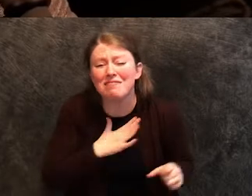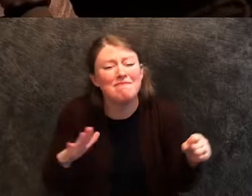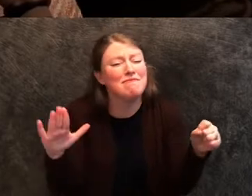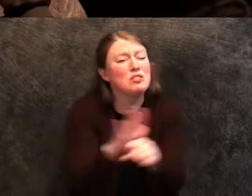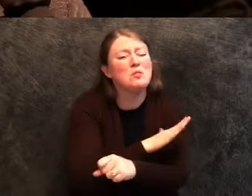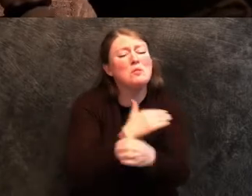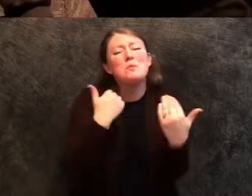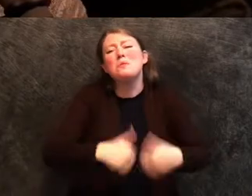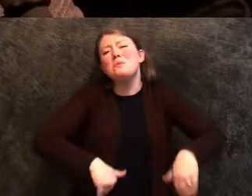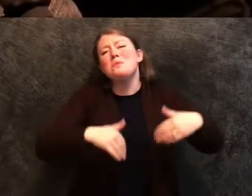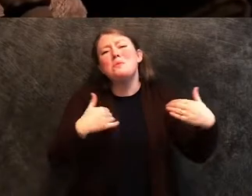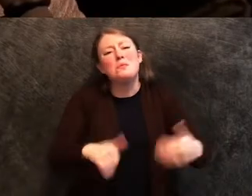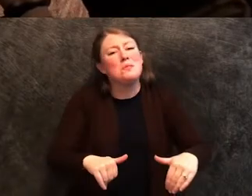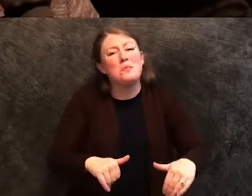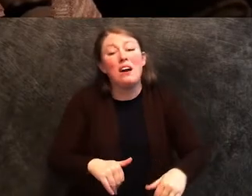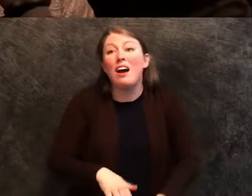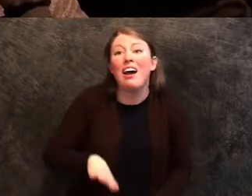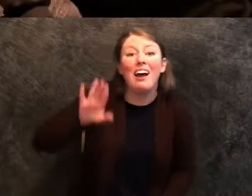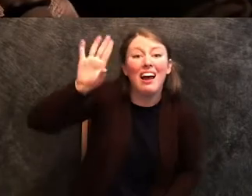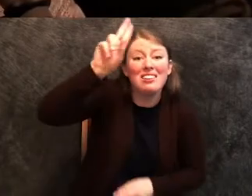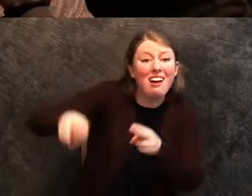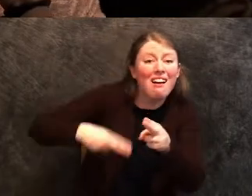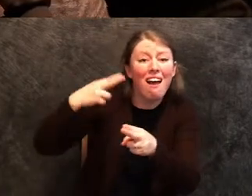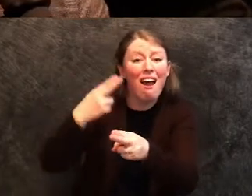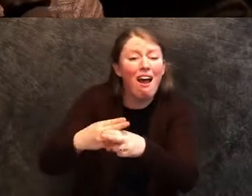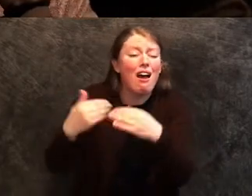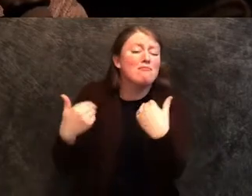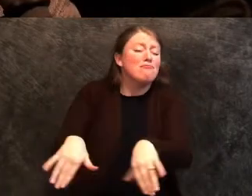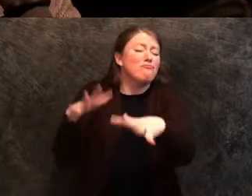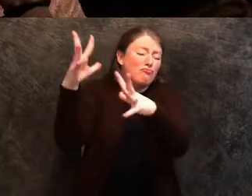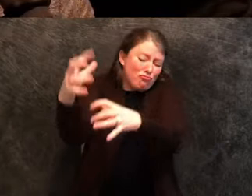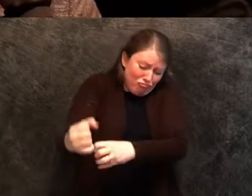of your grace, in the power